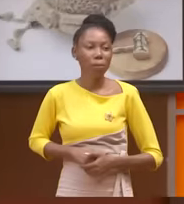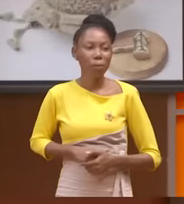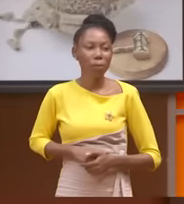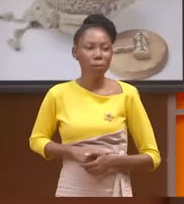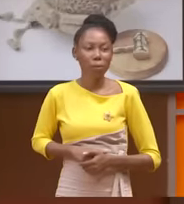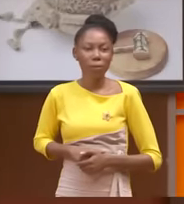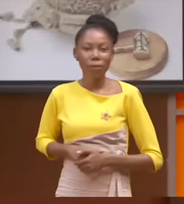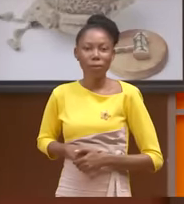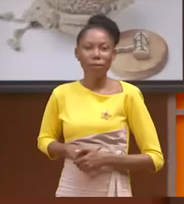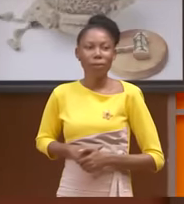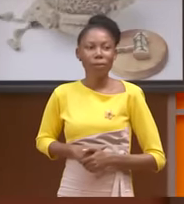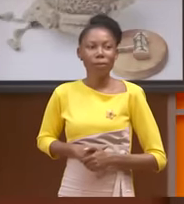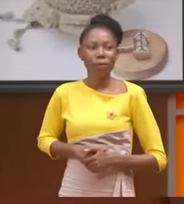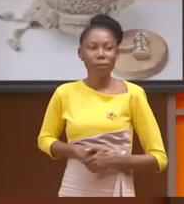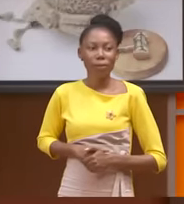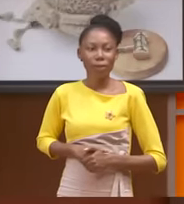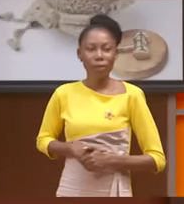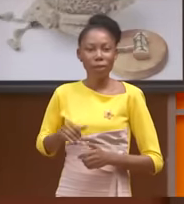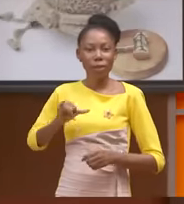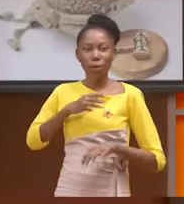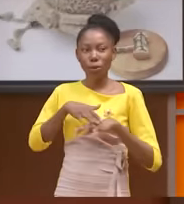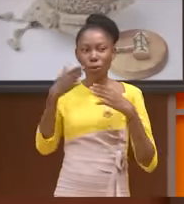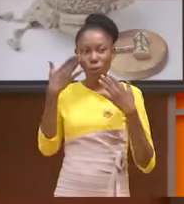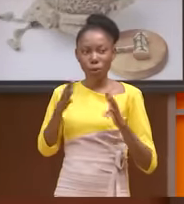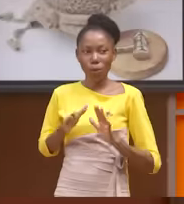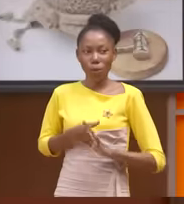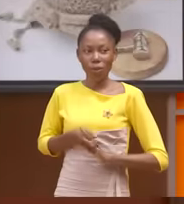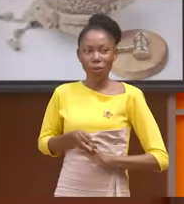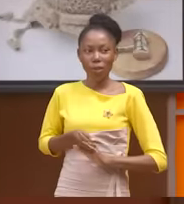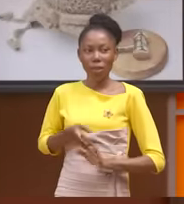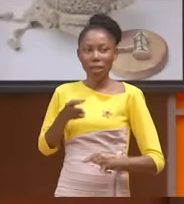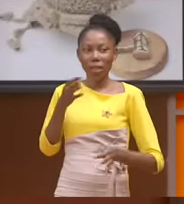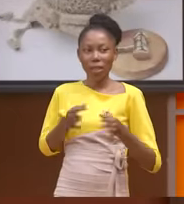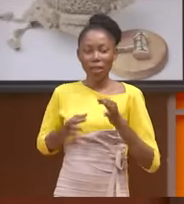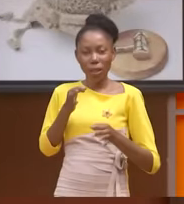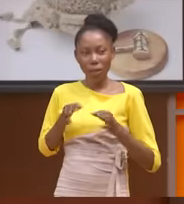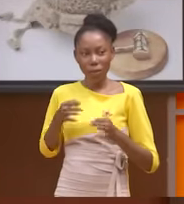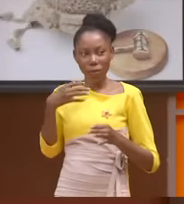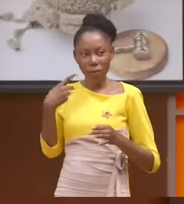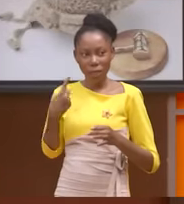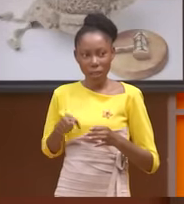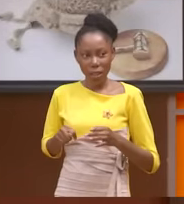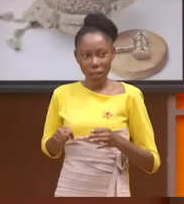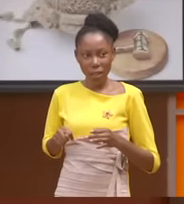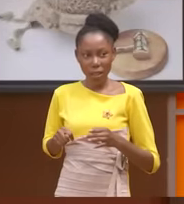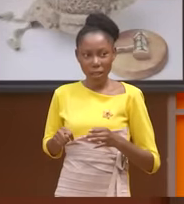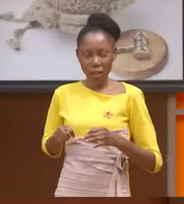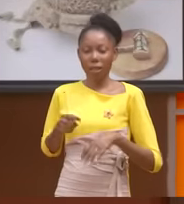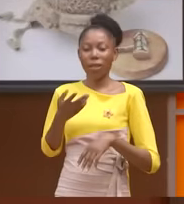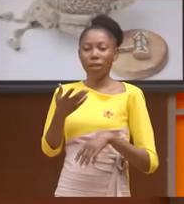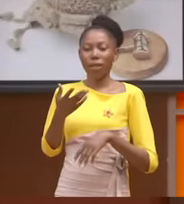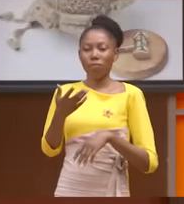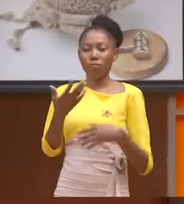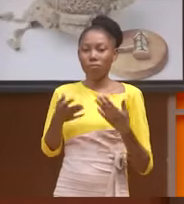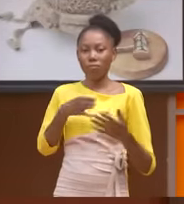I don't know if the counselor can work out an arrangement, maybe by conference, WhatsApp